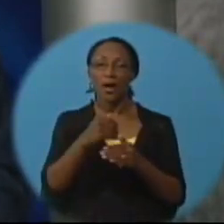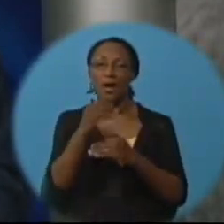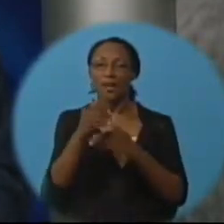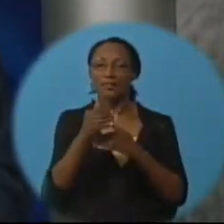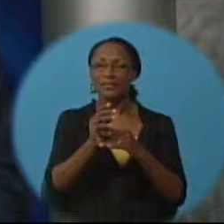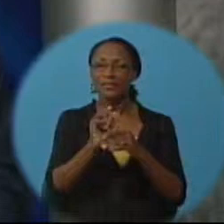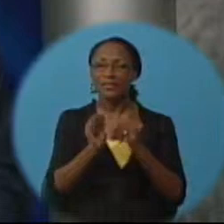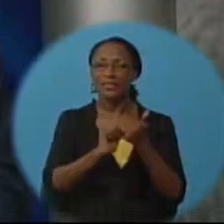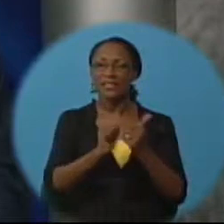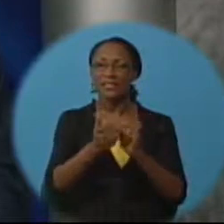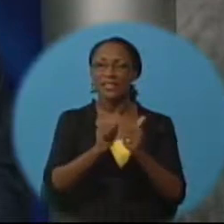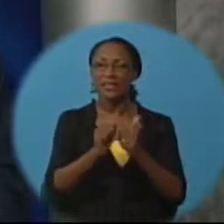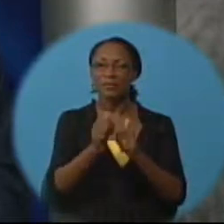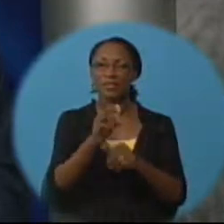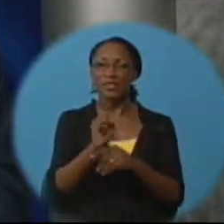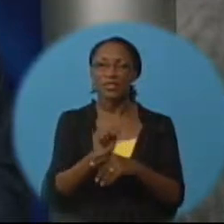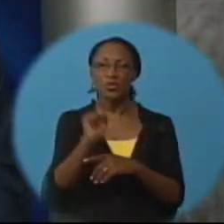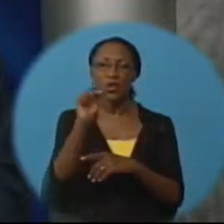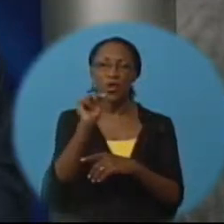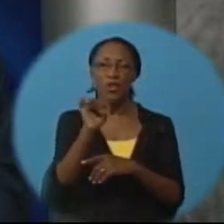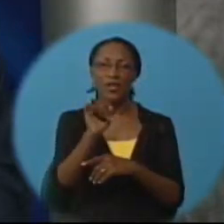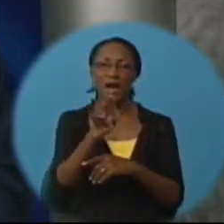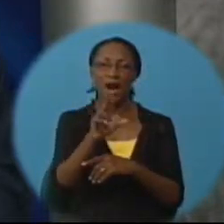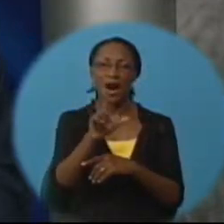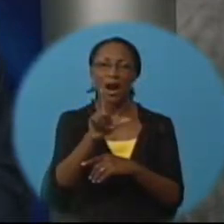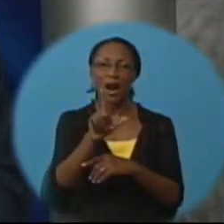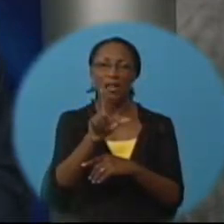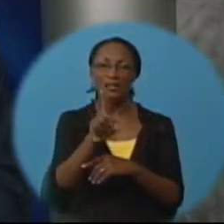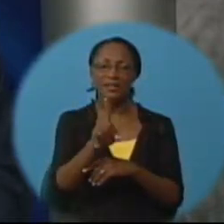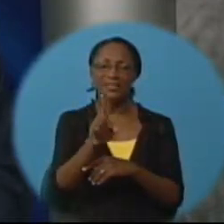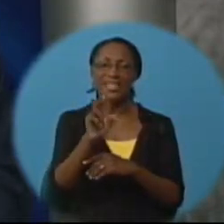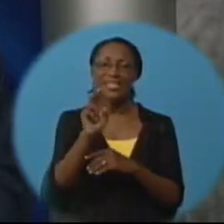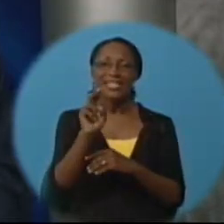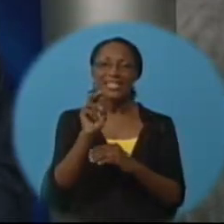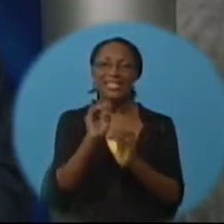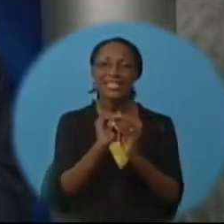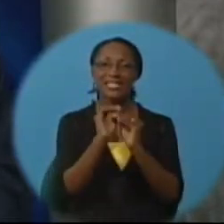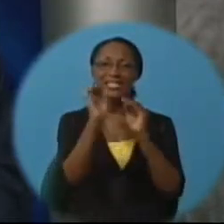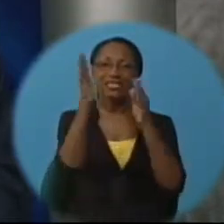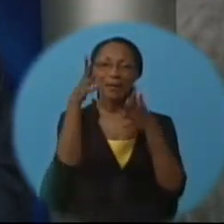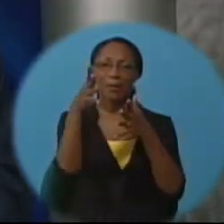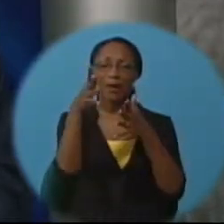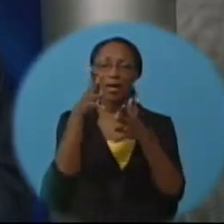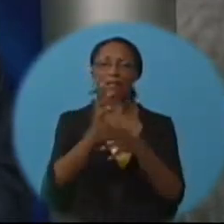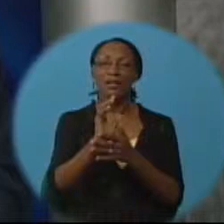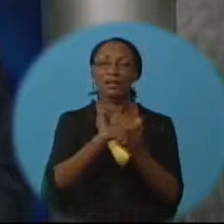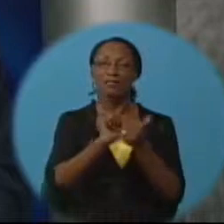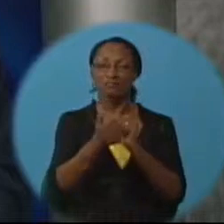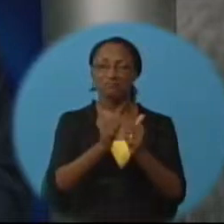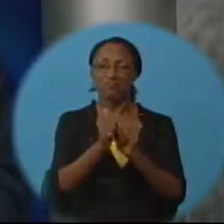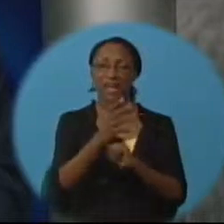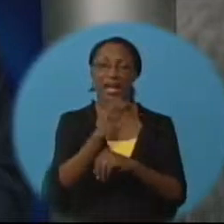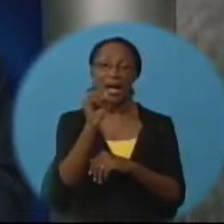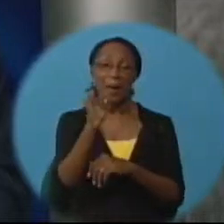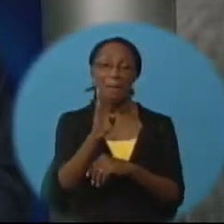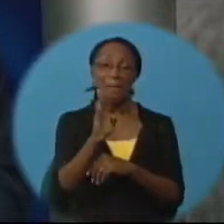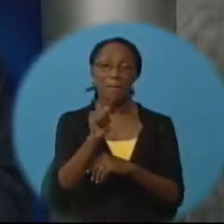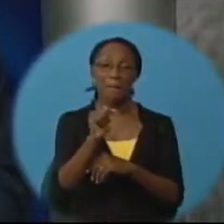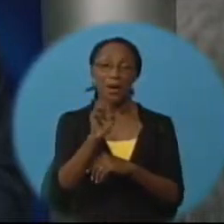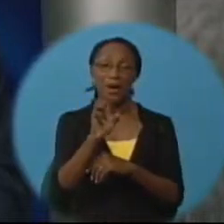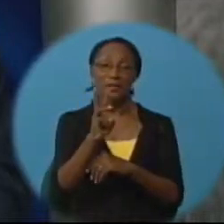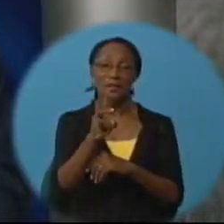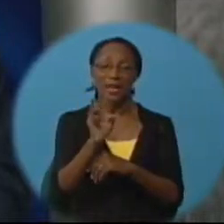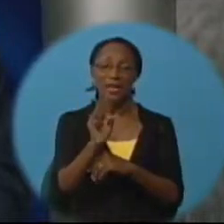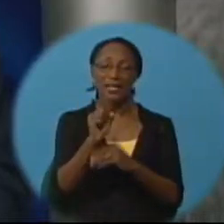the inaugural Northern Ireland International Netball Festival. Barbados defeated Botswana by 21 goals, 52-31, leaving